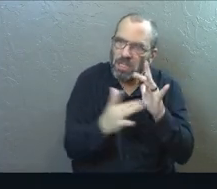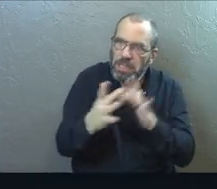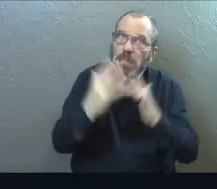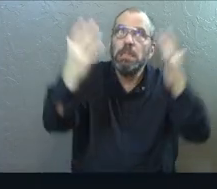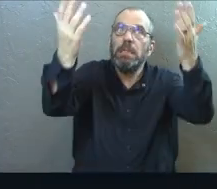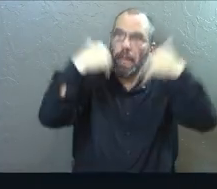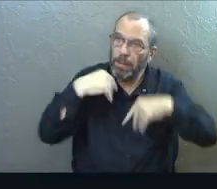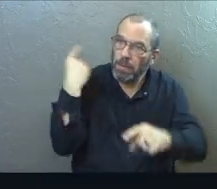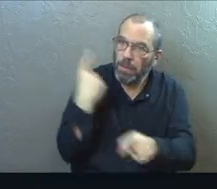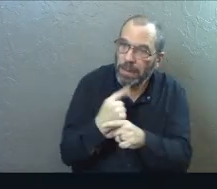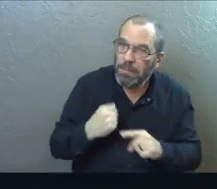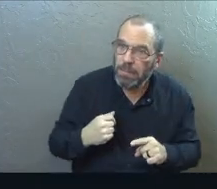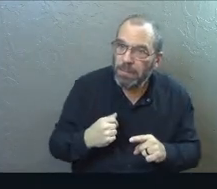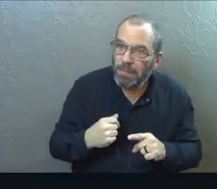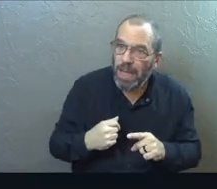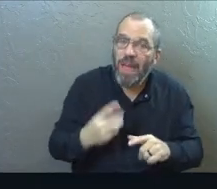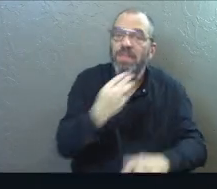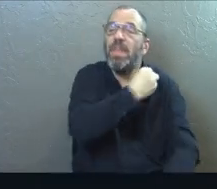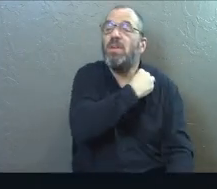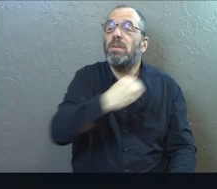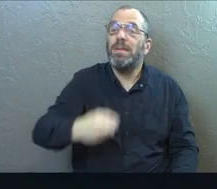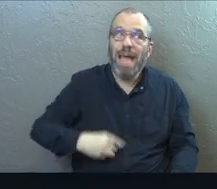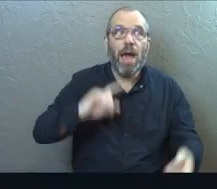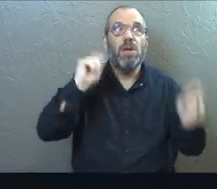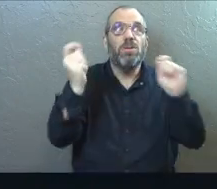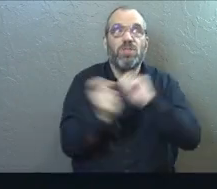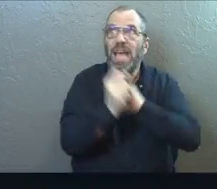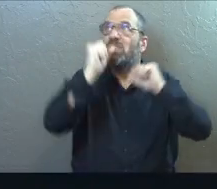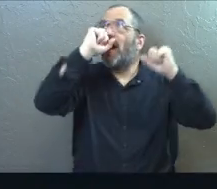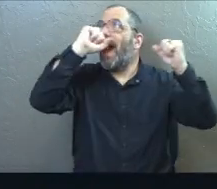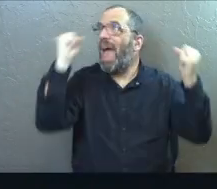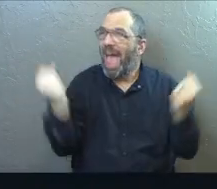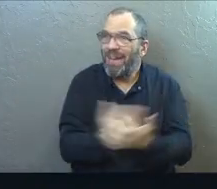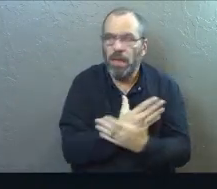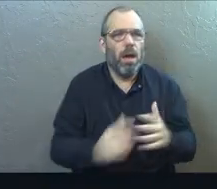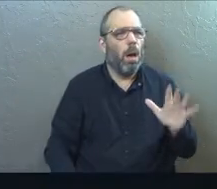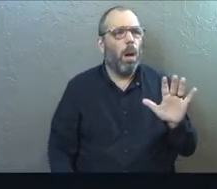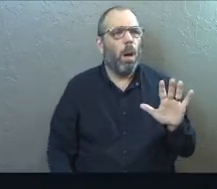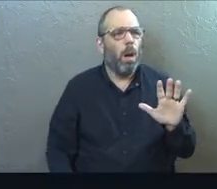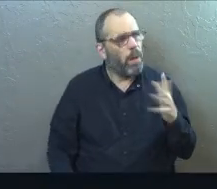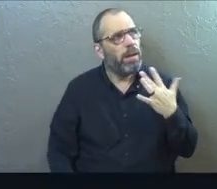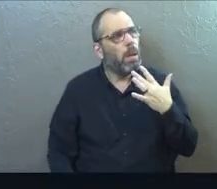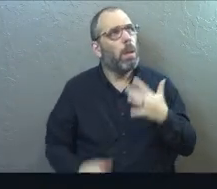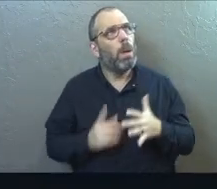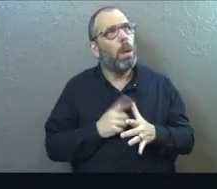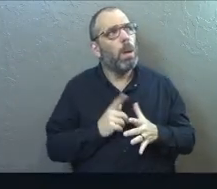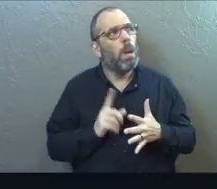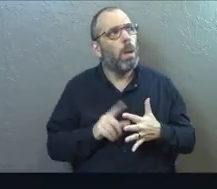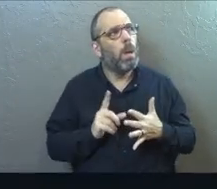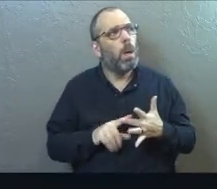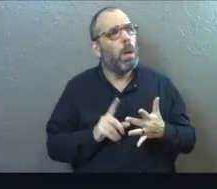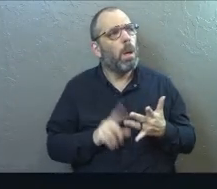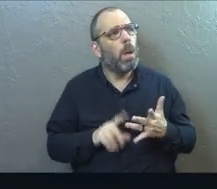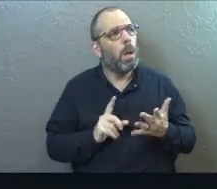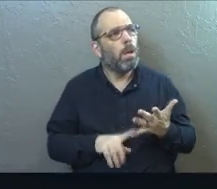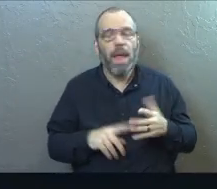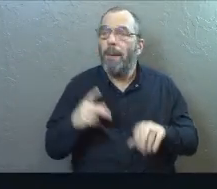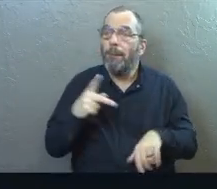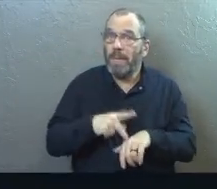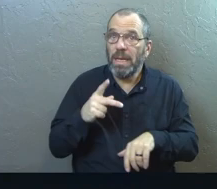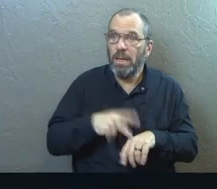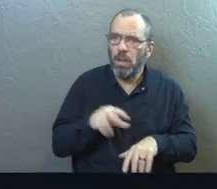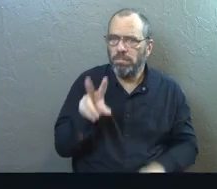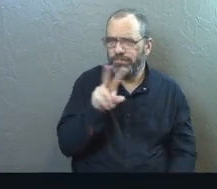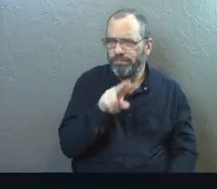is coming. There's a Messiah who's going to change everything. And they're like, wait, did he? Did they say that? Right? And Peter sees that based on